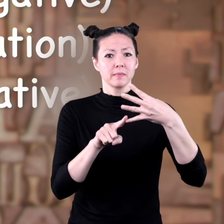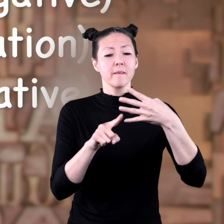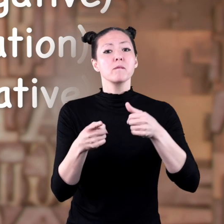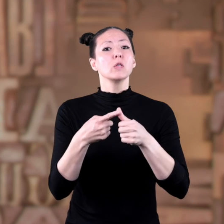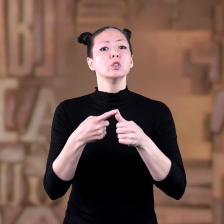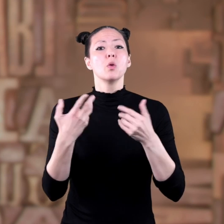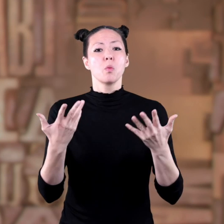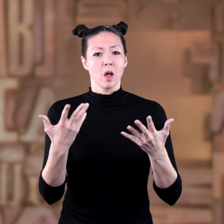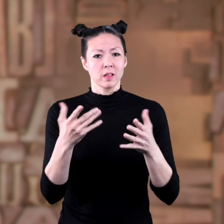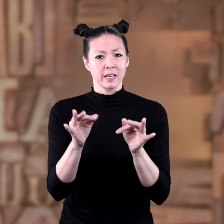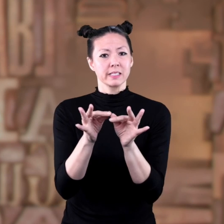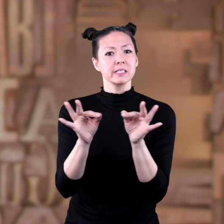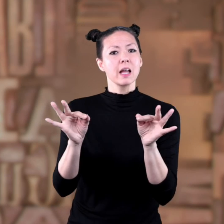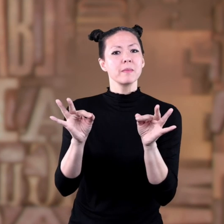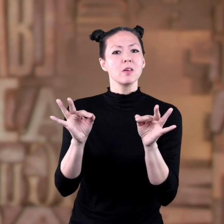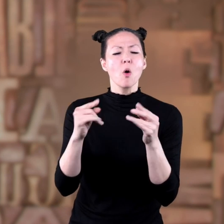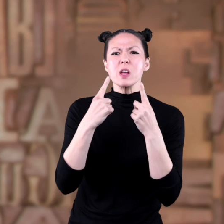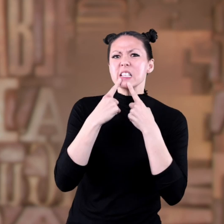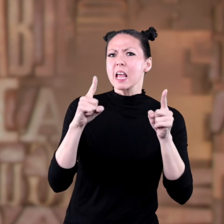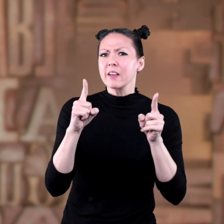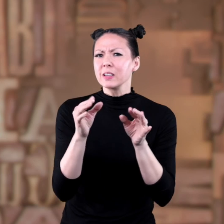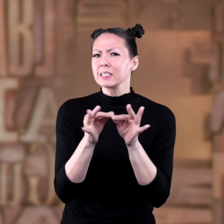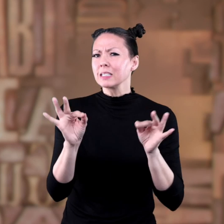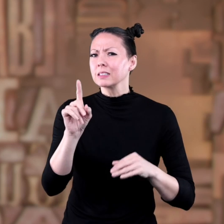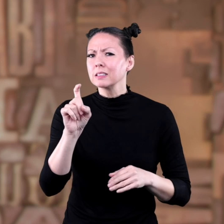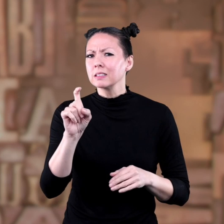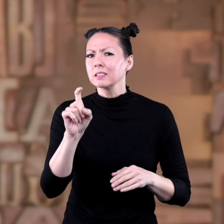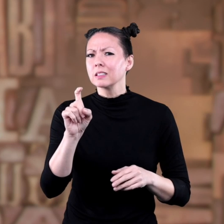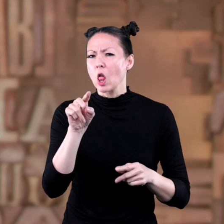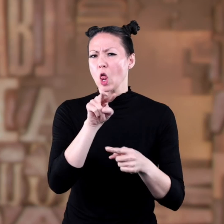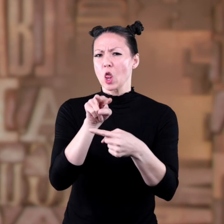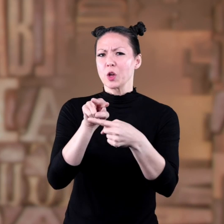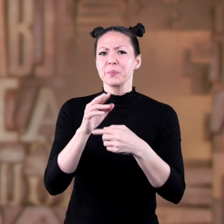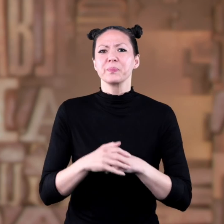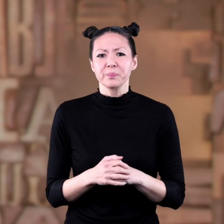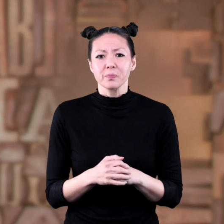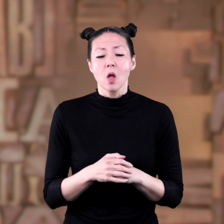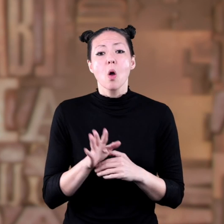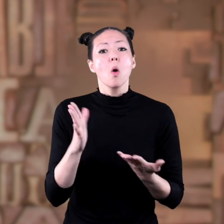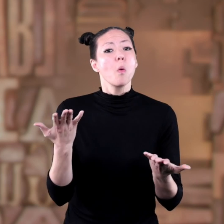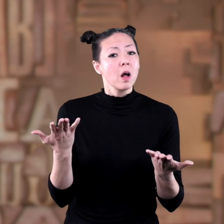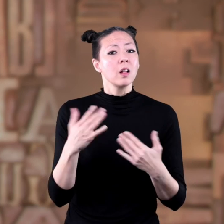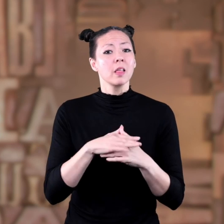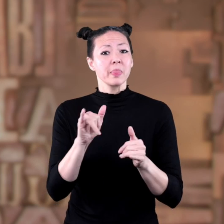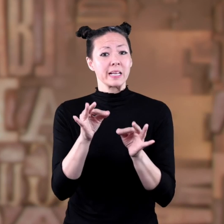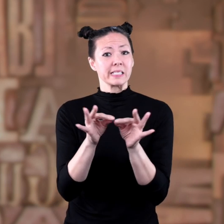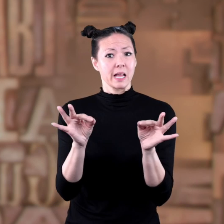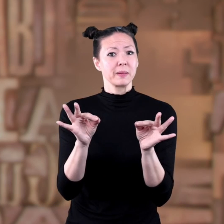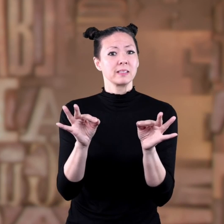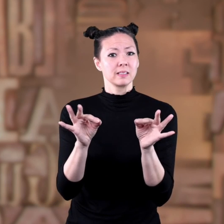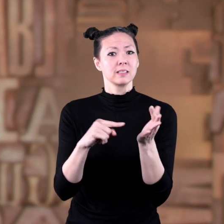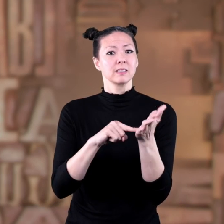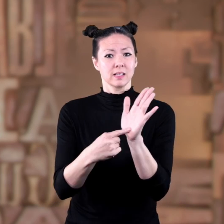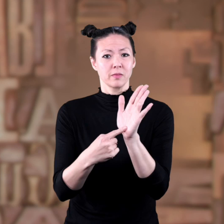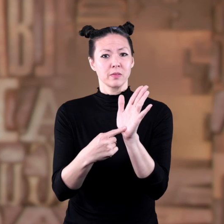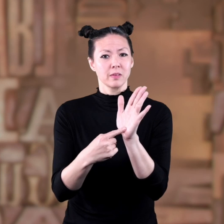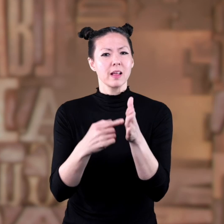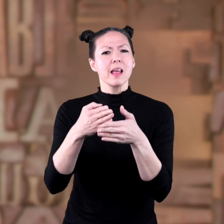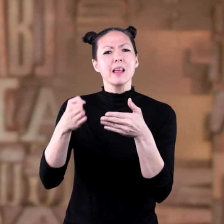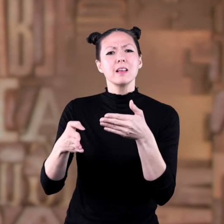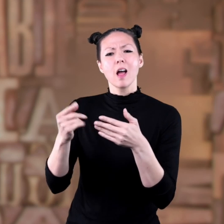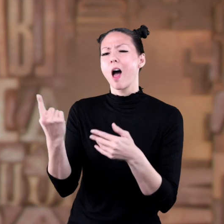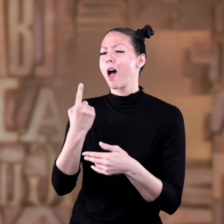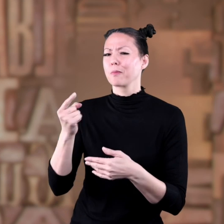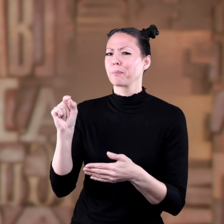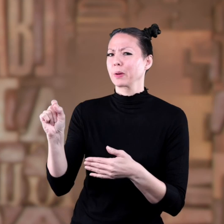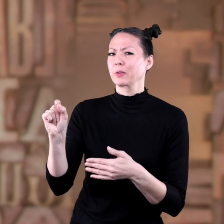types. First, what is a statement or declarative sentence? Well, a statement sentence always